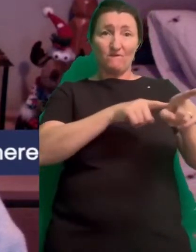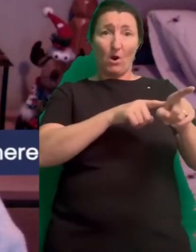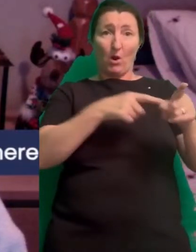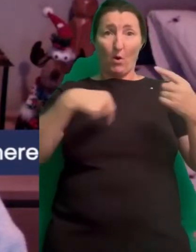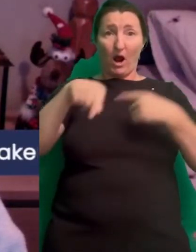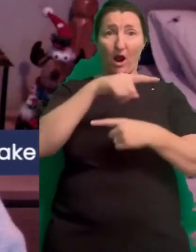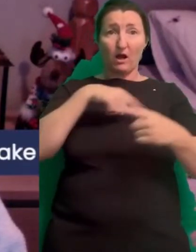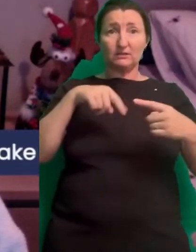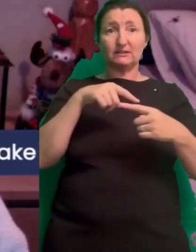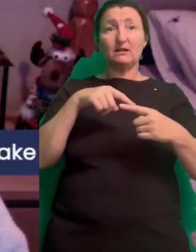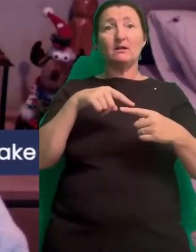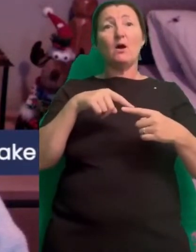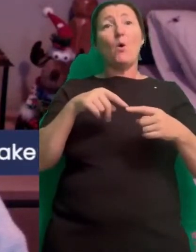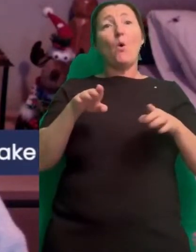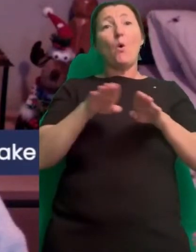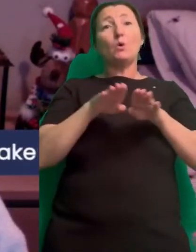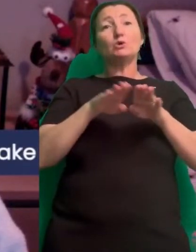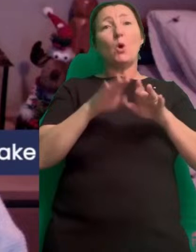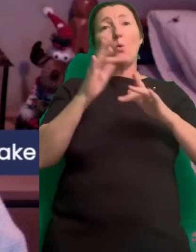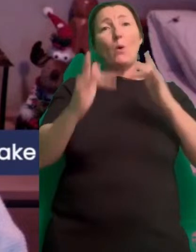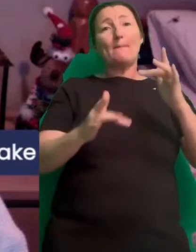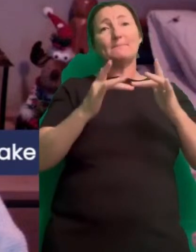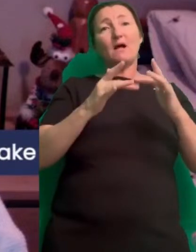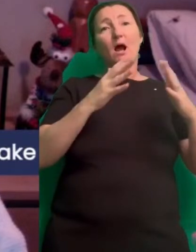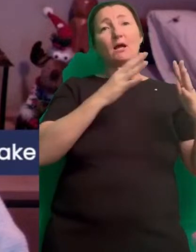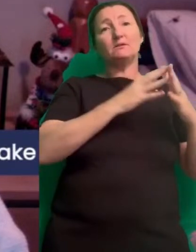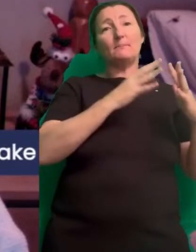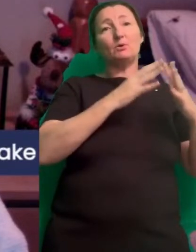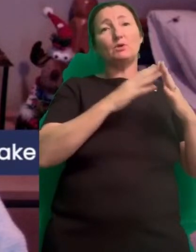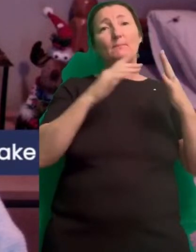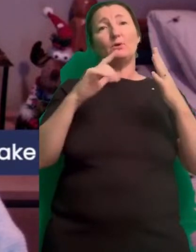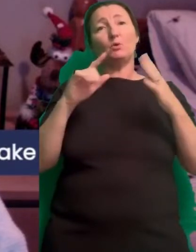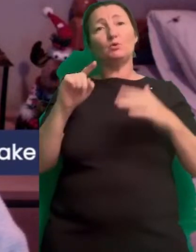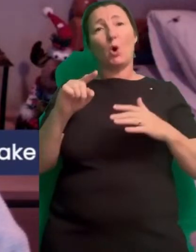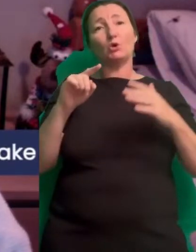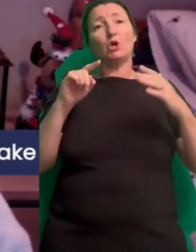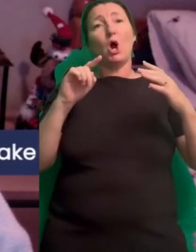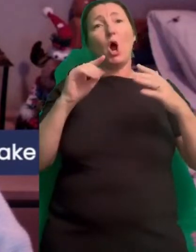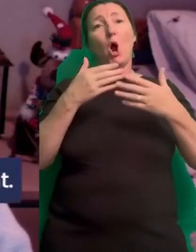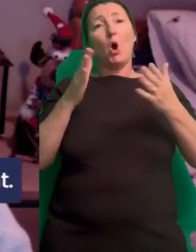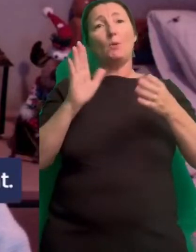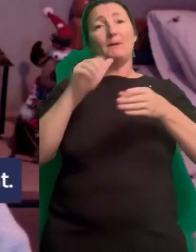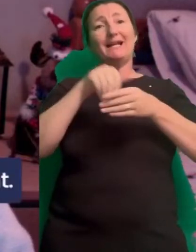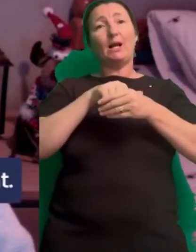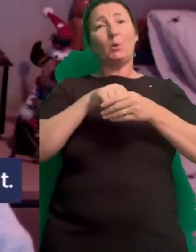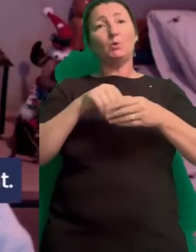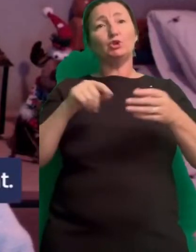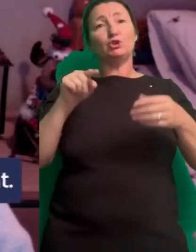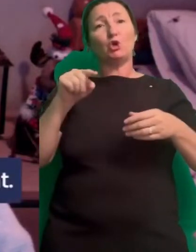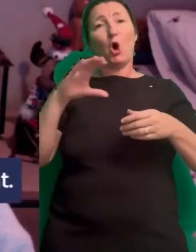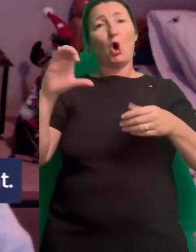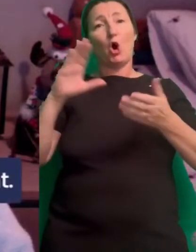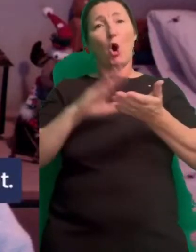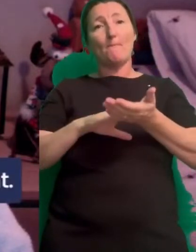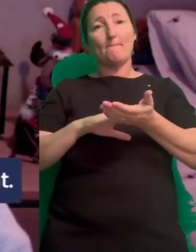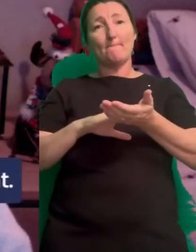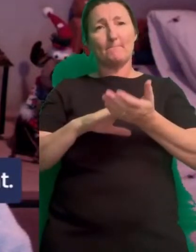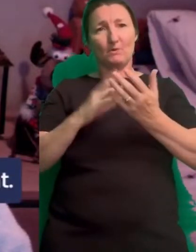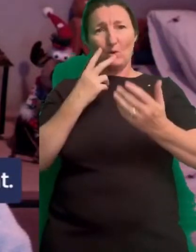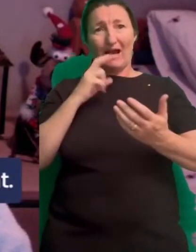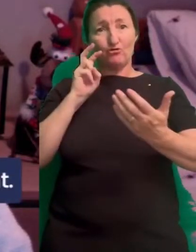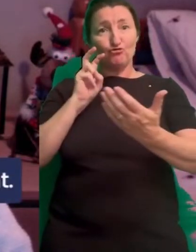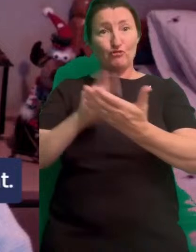www.openinclusion.com, where you can register and sign up and join our community and take part in lots of paid